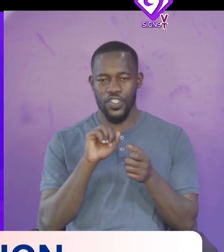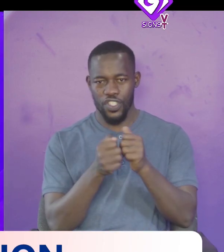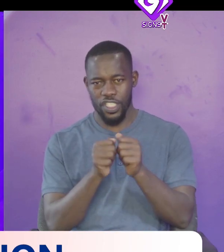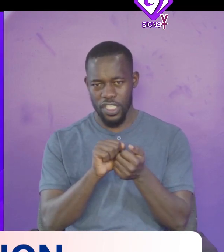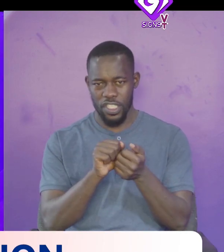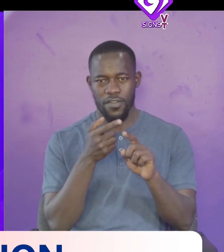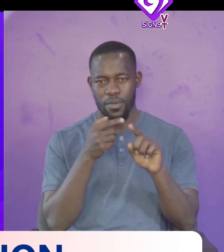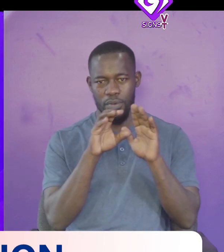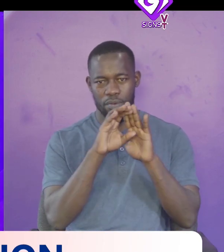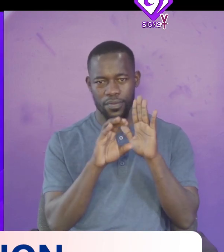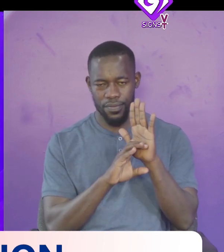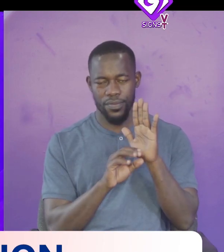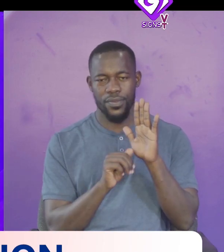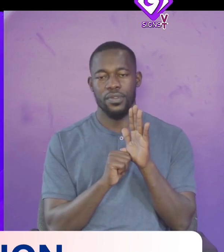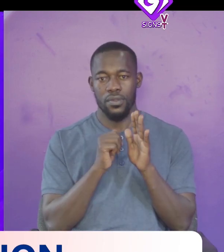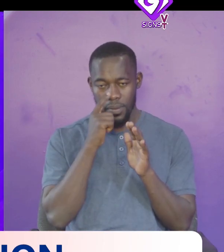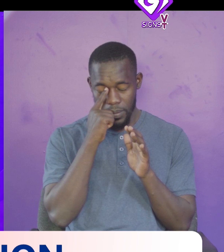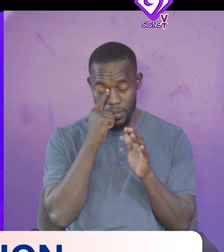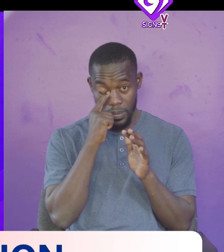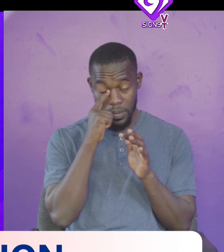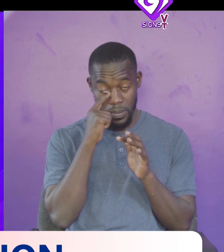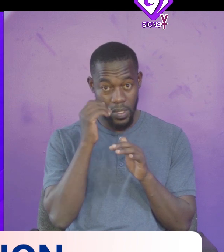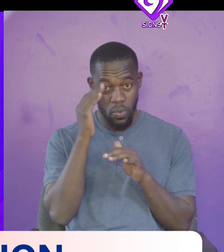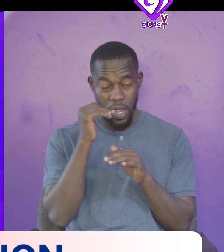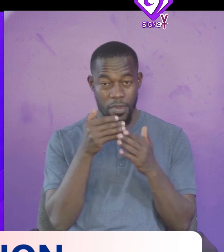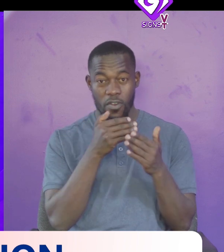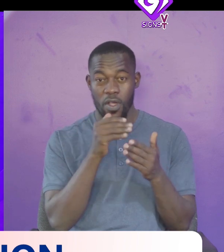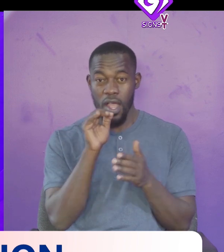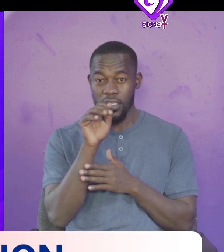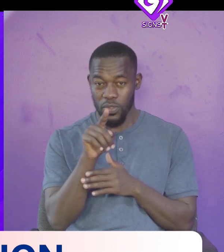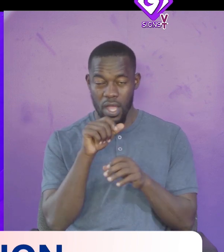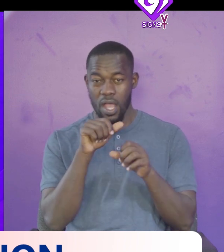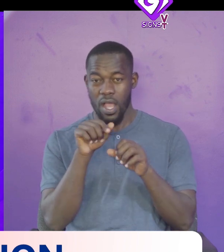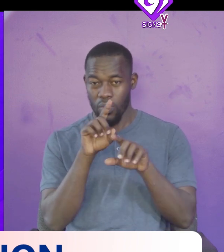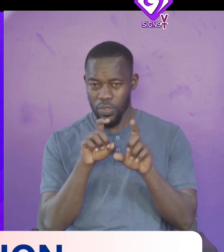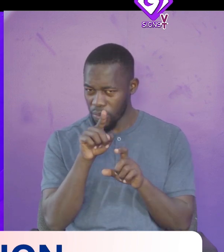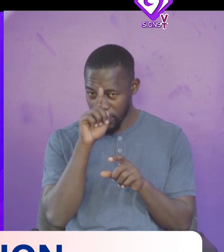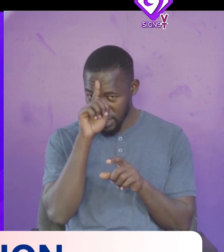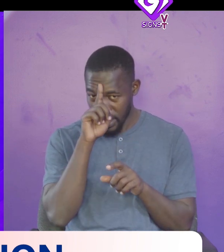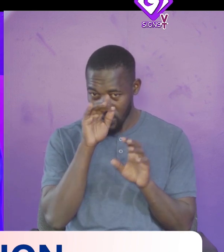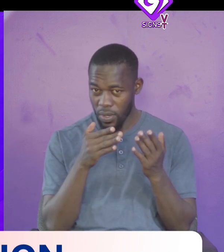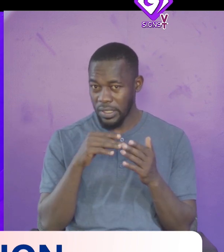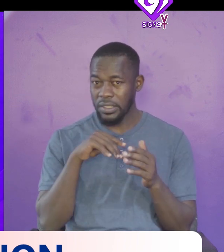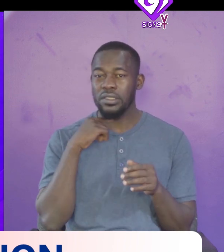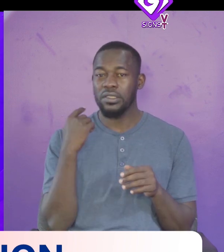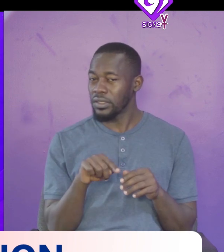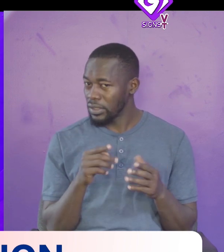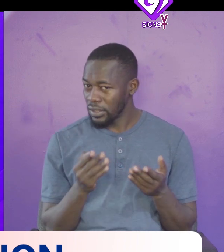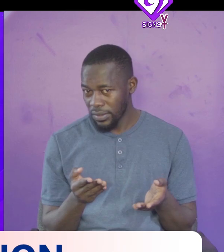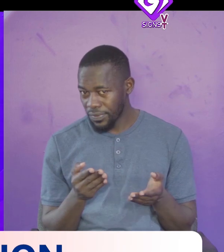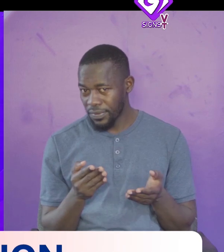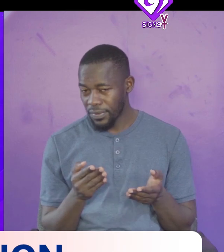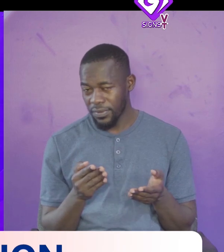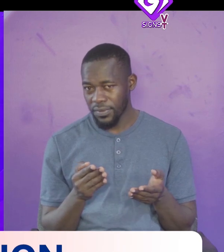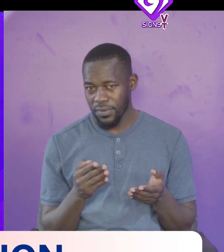Yeah, I will take you to... Because I asked you a question. Are you really serious about this? You know, you've told me this thing over and over. But